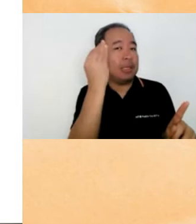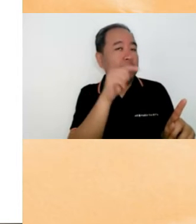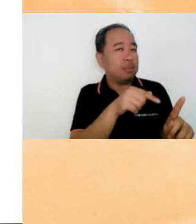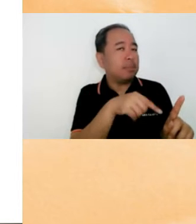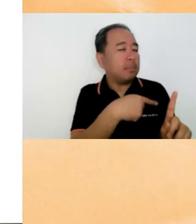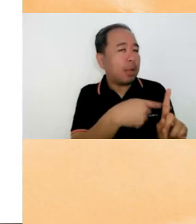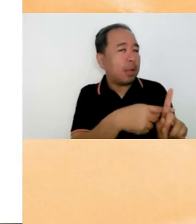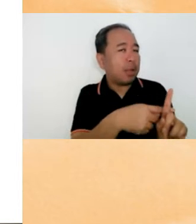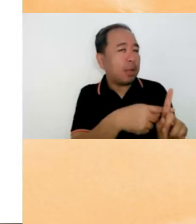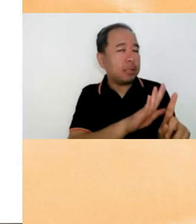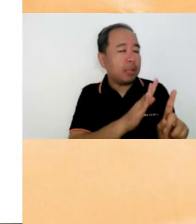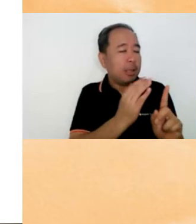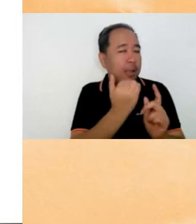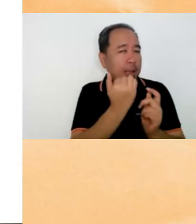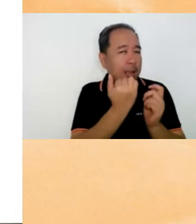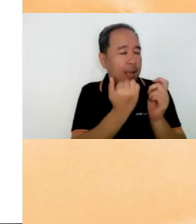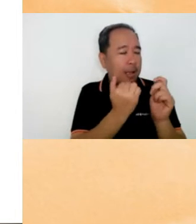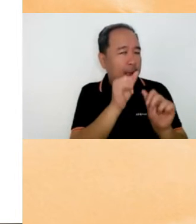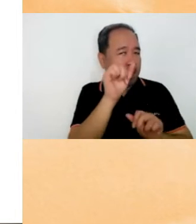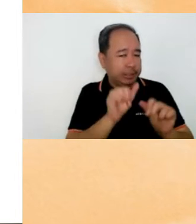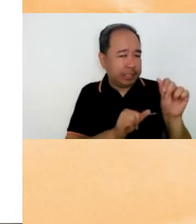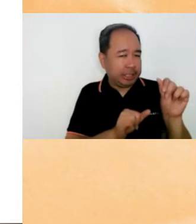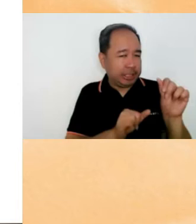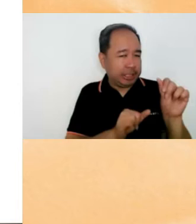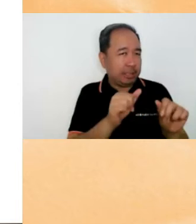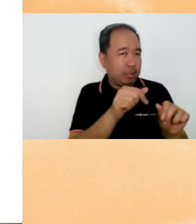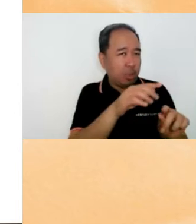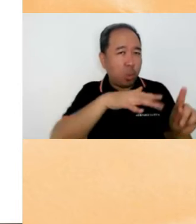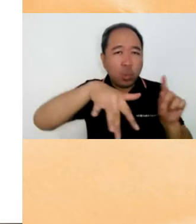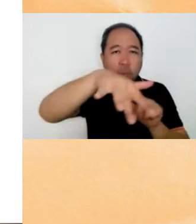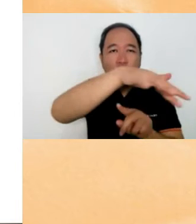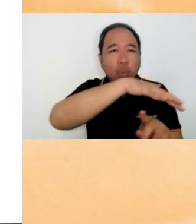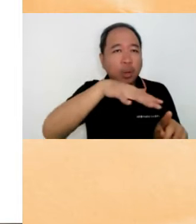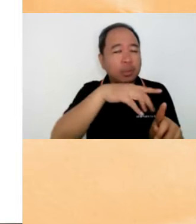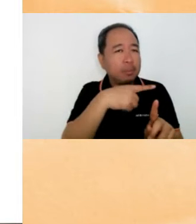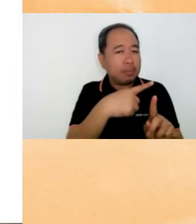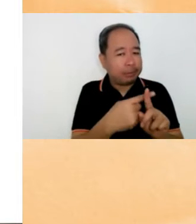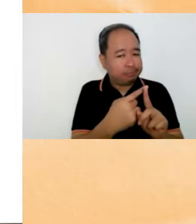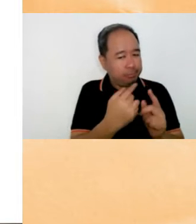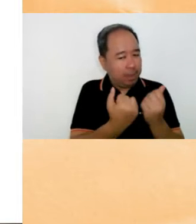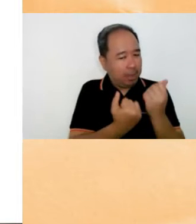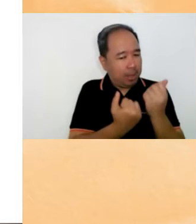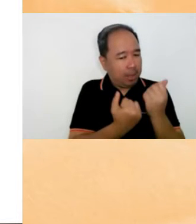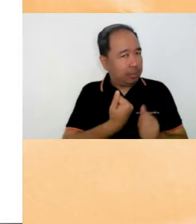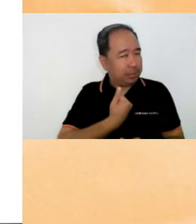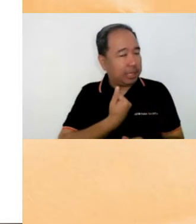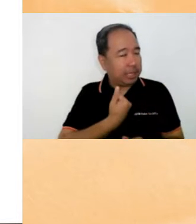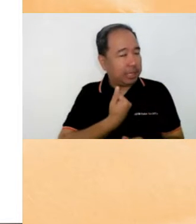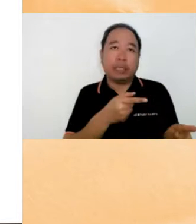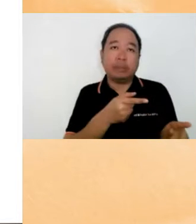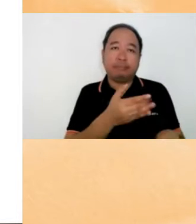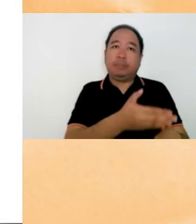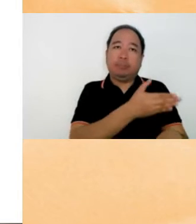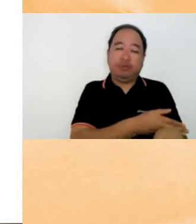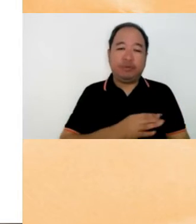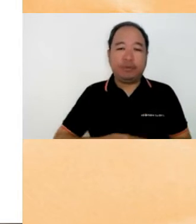the inside and outside world is emphasized. So what is needed for the